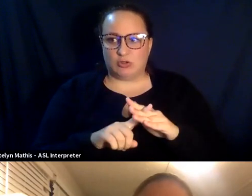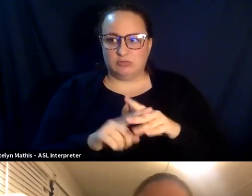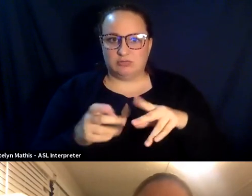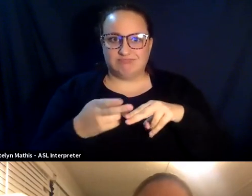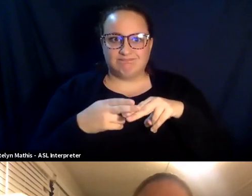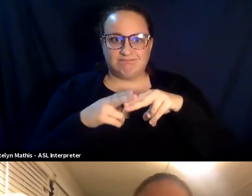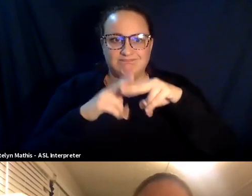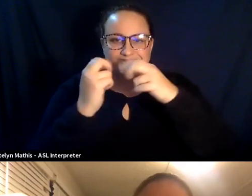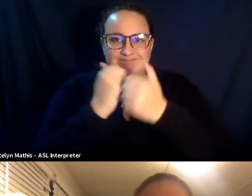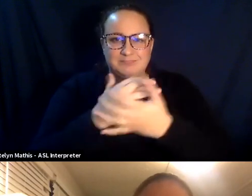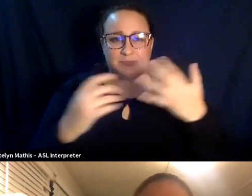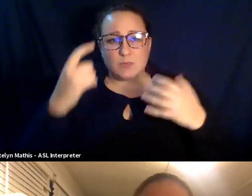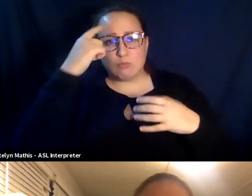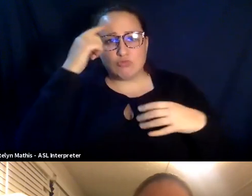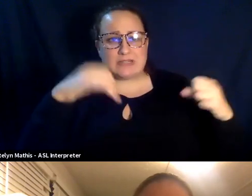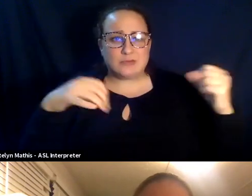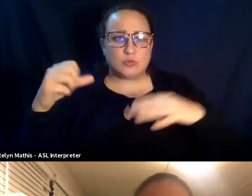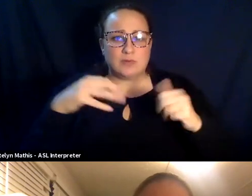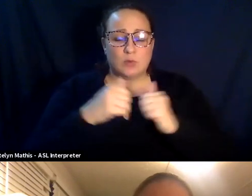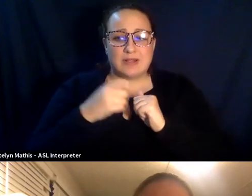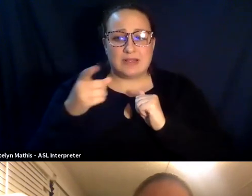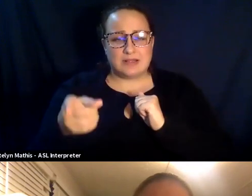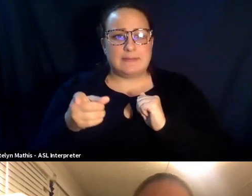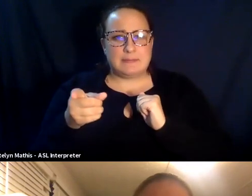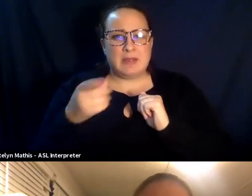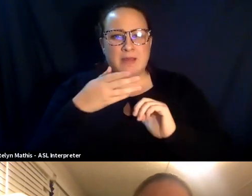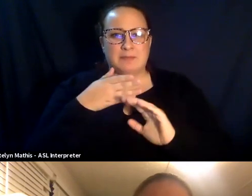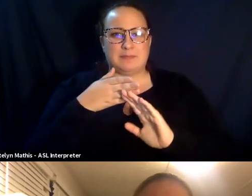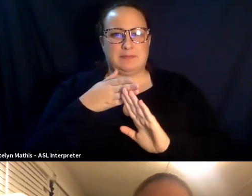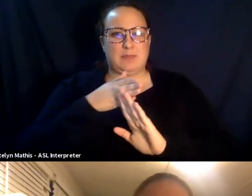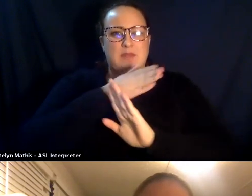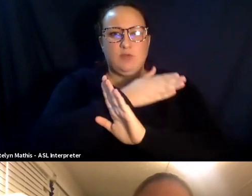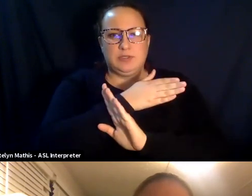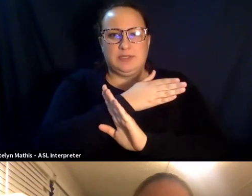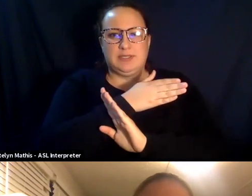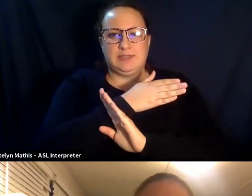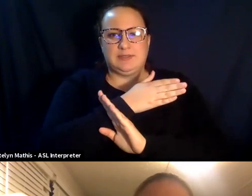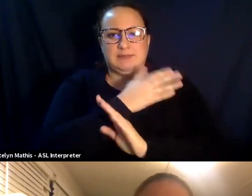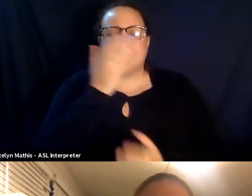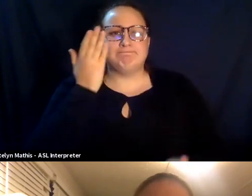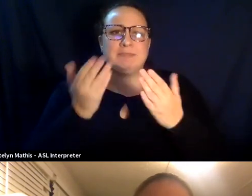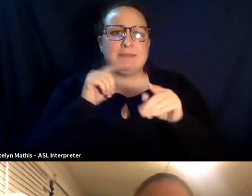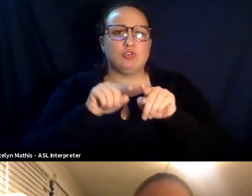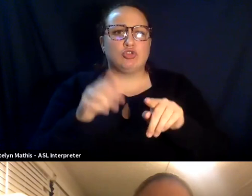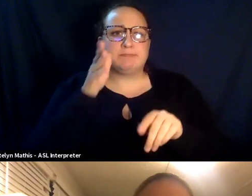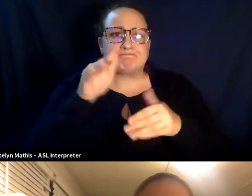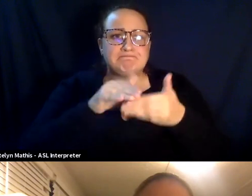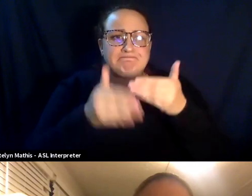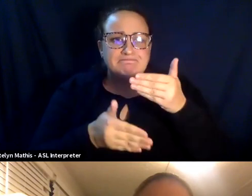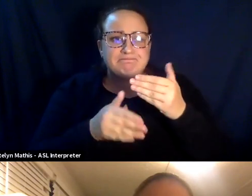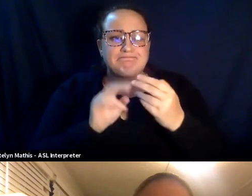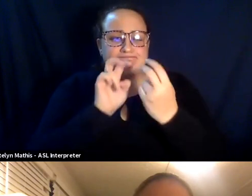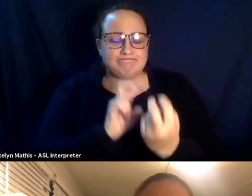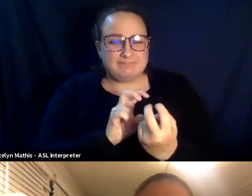So brainstorming with him before, you know, it may be over this weekend. You can sit down. I can see this is